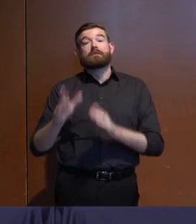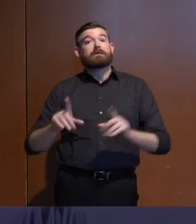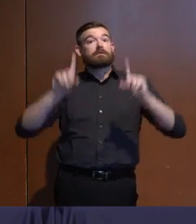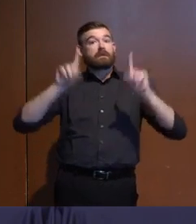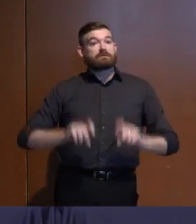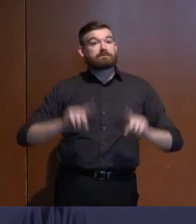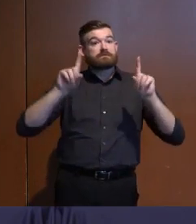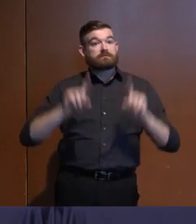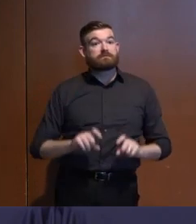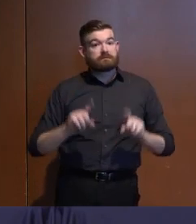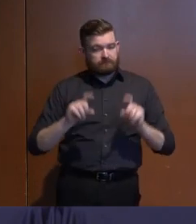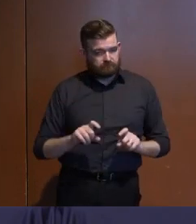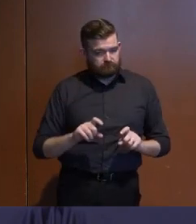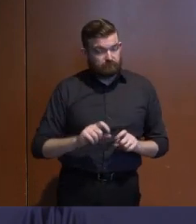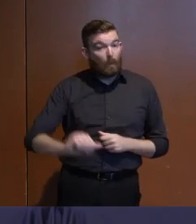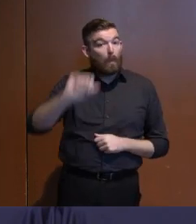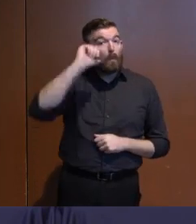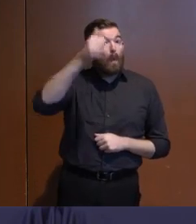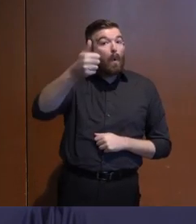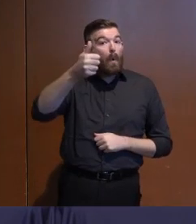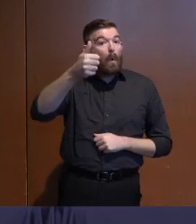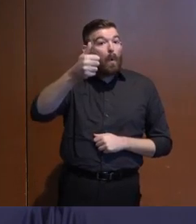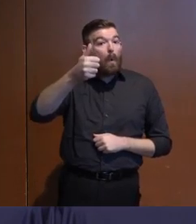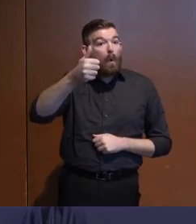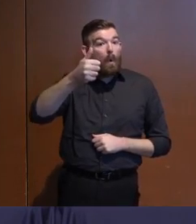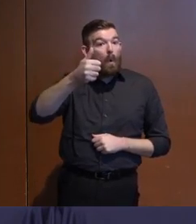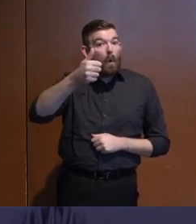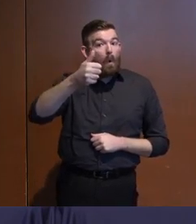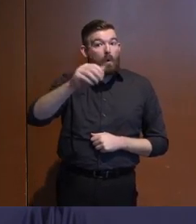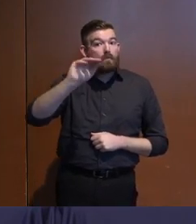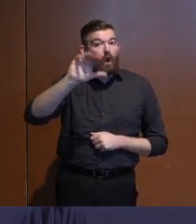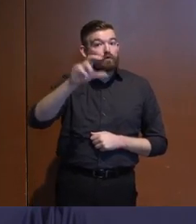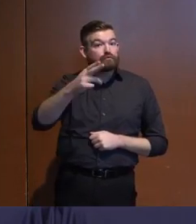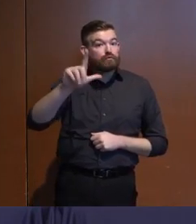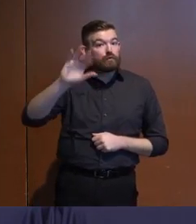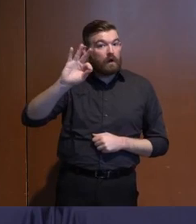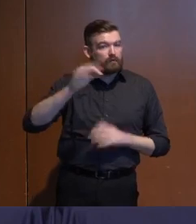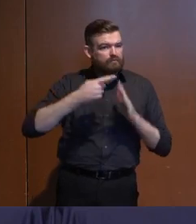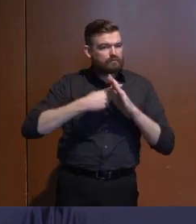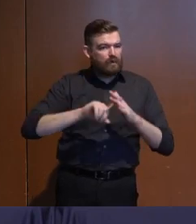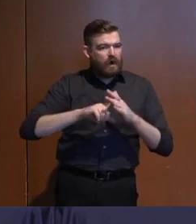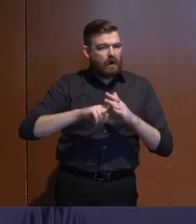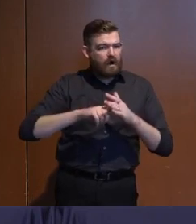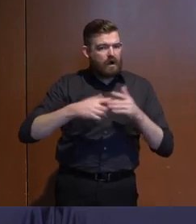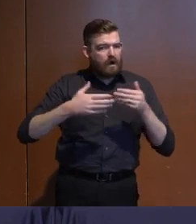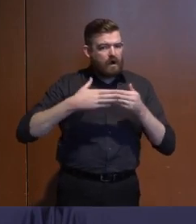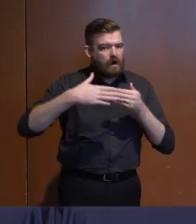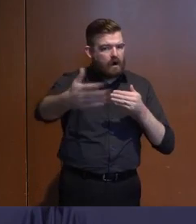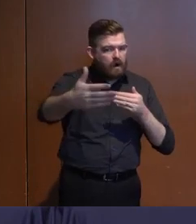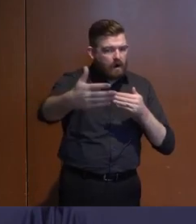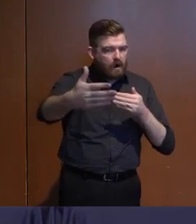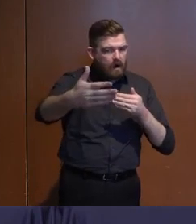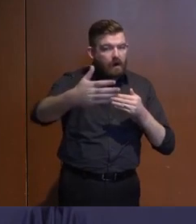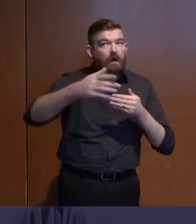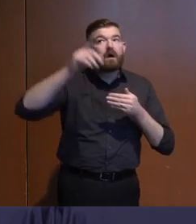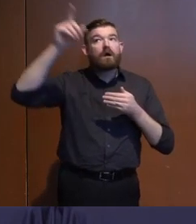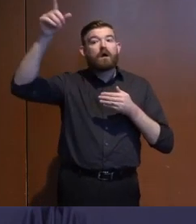tomorrow, Sunday, March 29, only the testing site at Bergen Community College will be open, of the